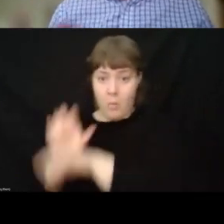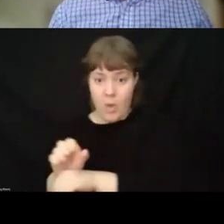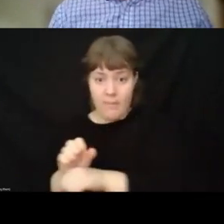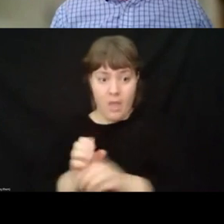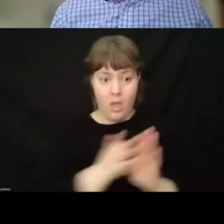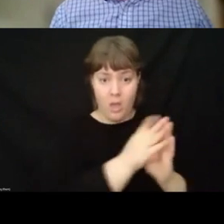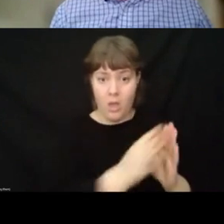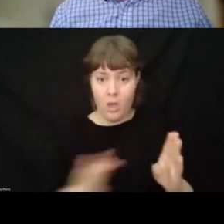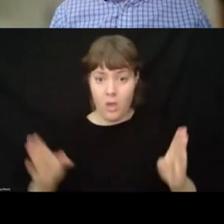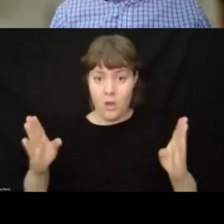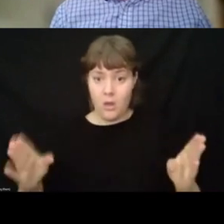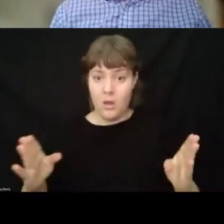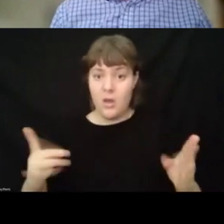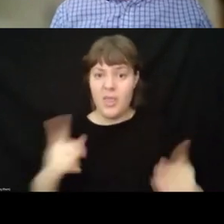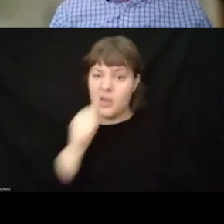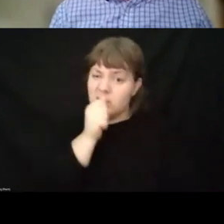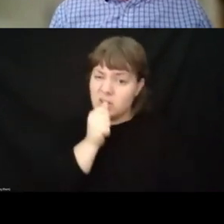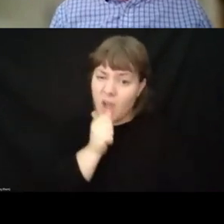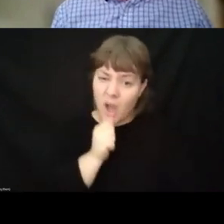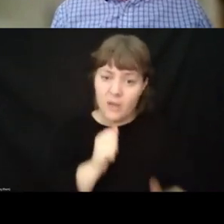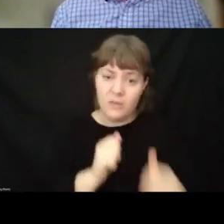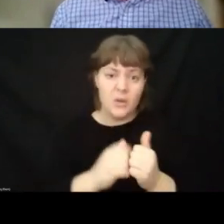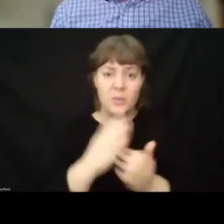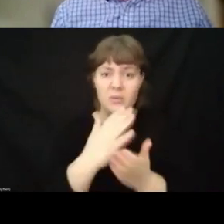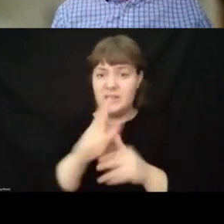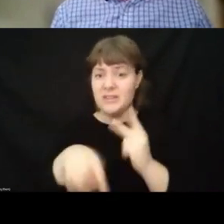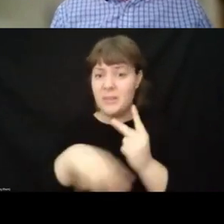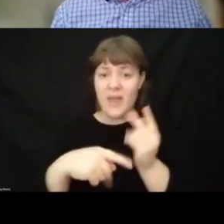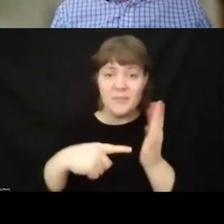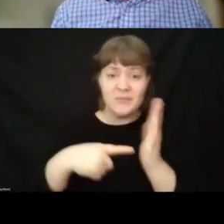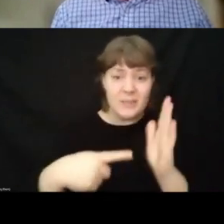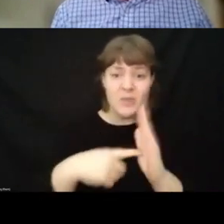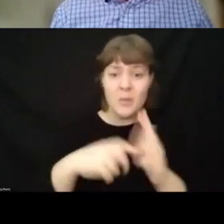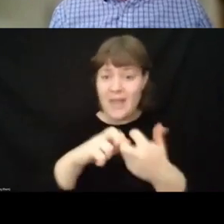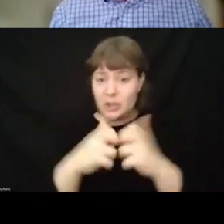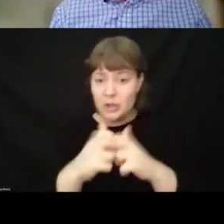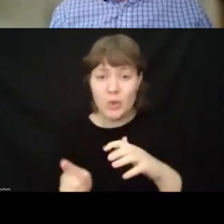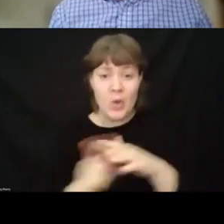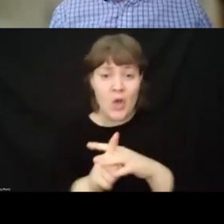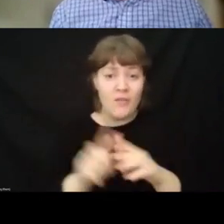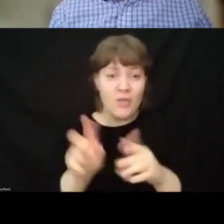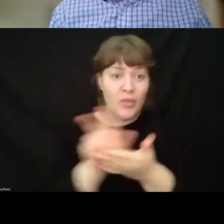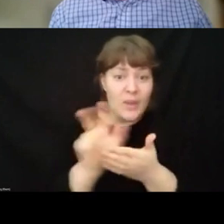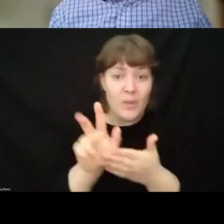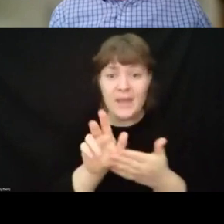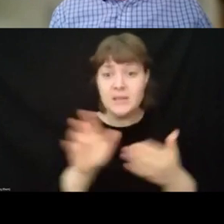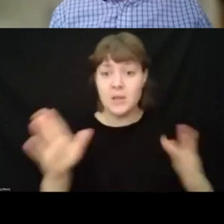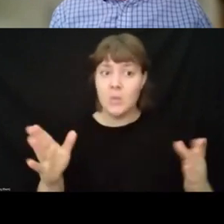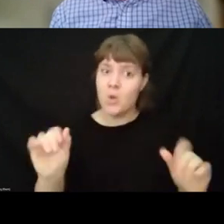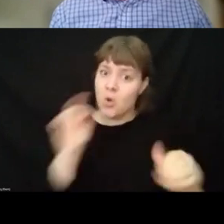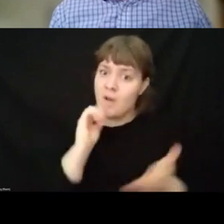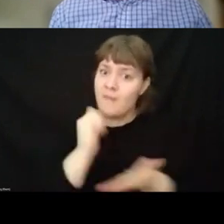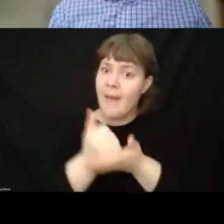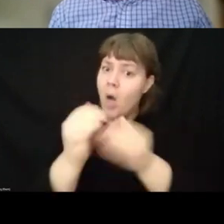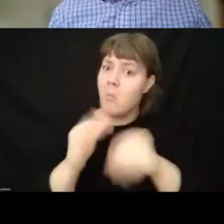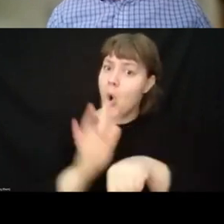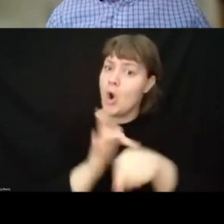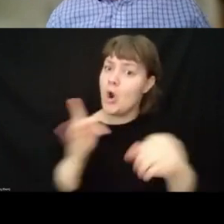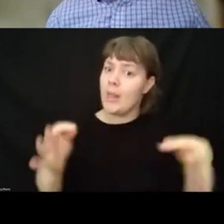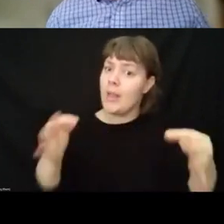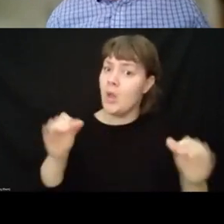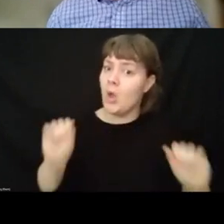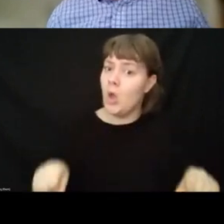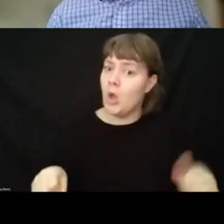with some type of a symptom or an issue for 3 weeks when we could have helped much earlier on. So we have